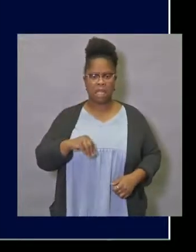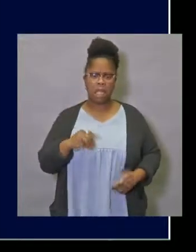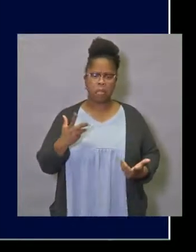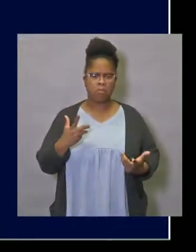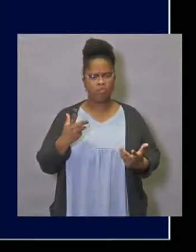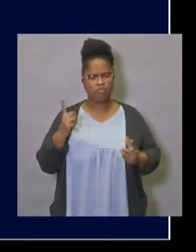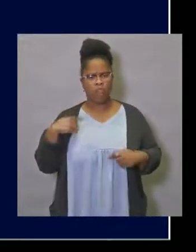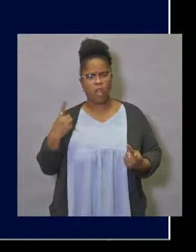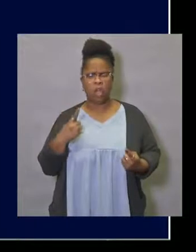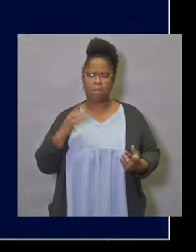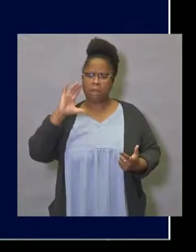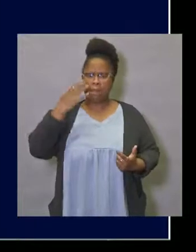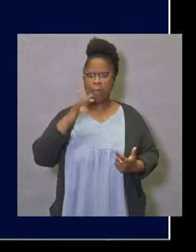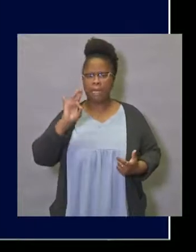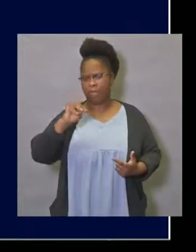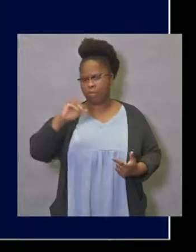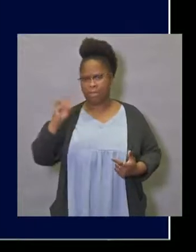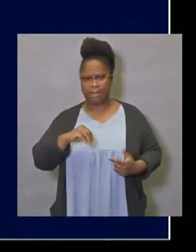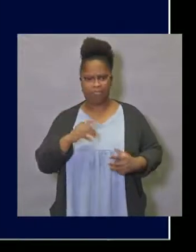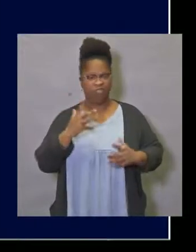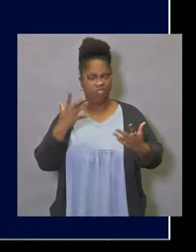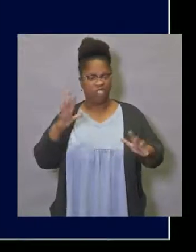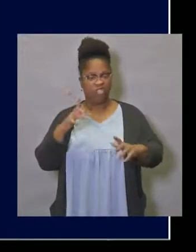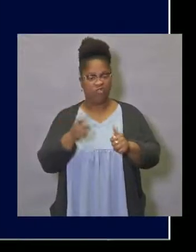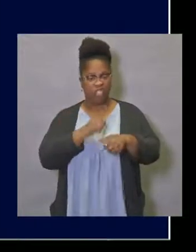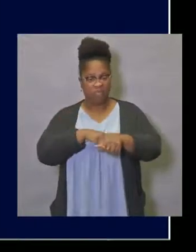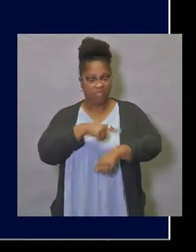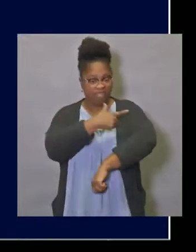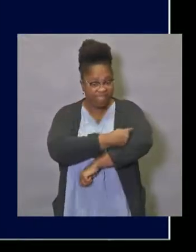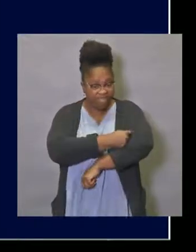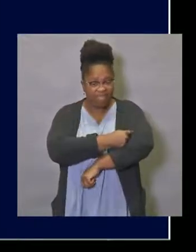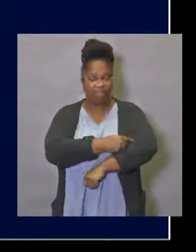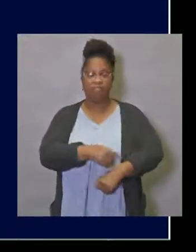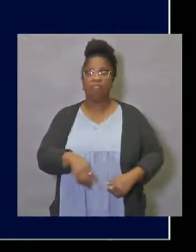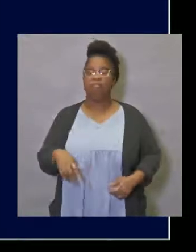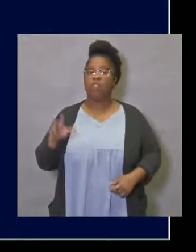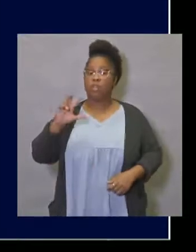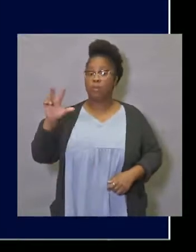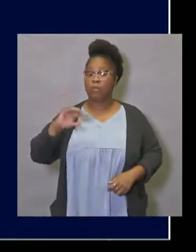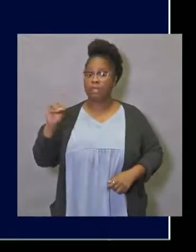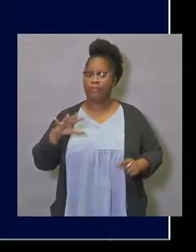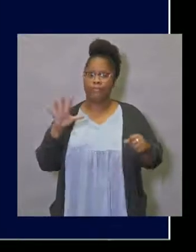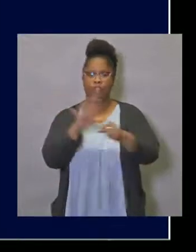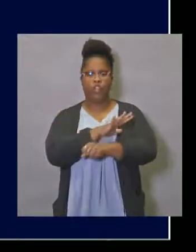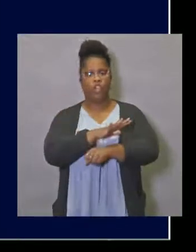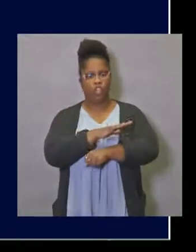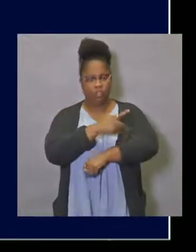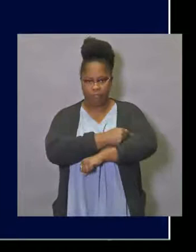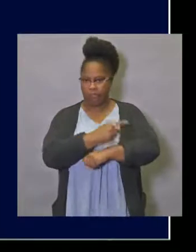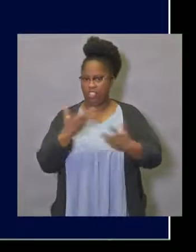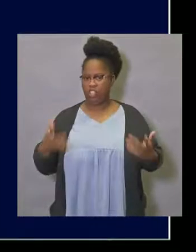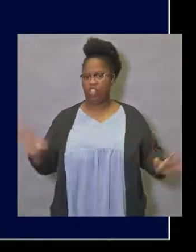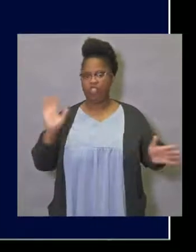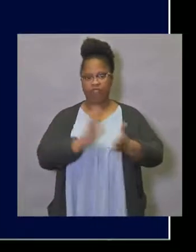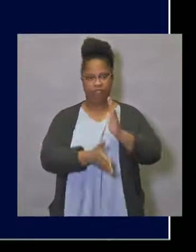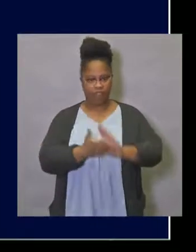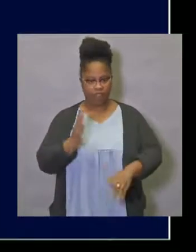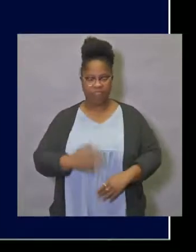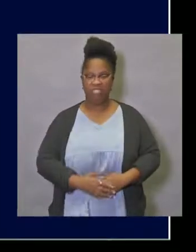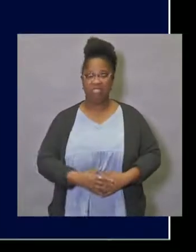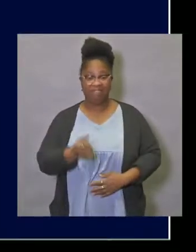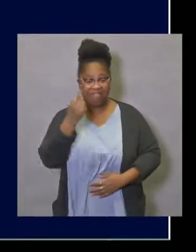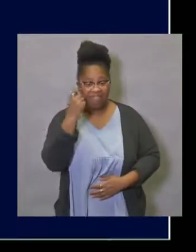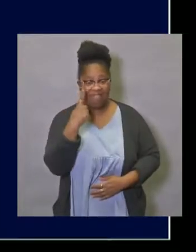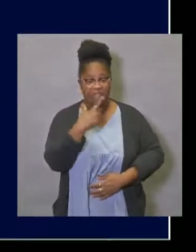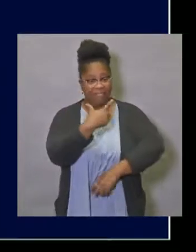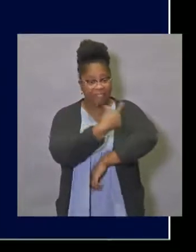average, and 23% are fully vaccinated. We are continuing to experience a scarcity of supply and